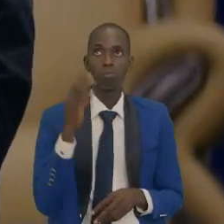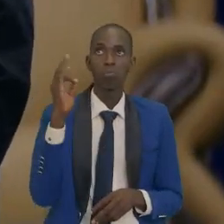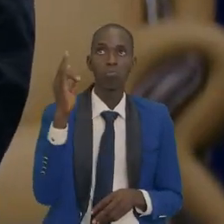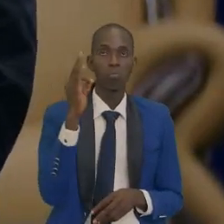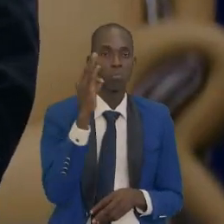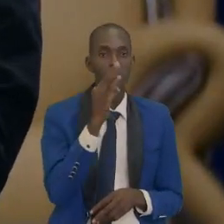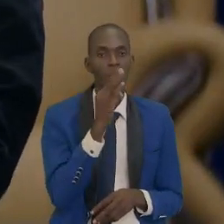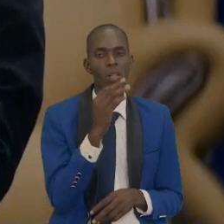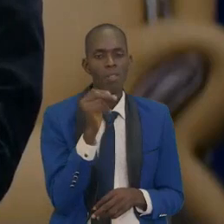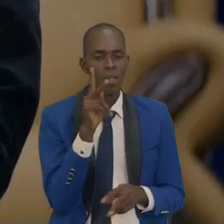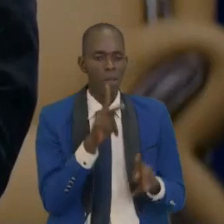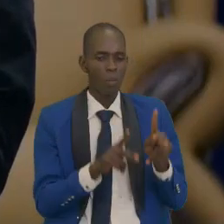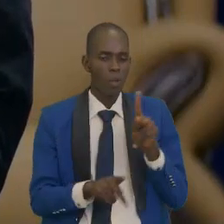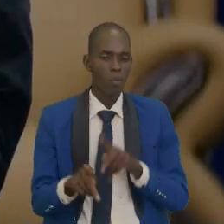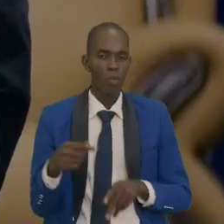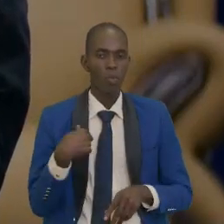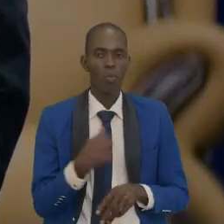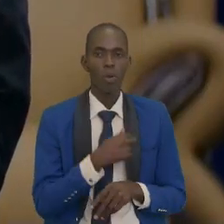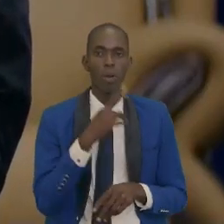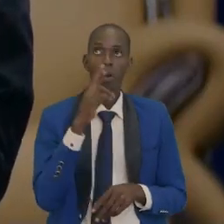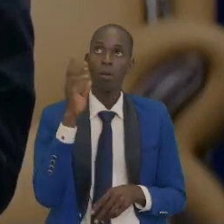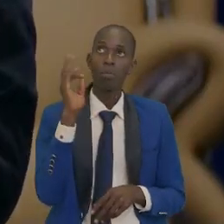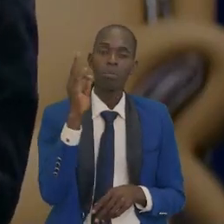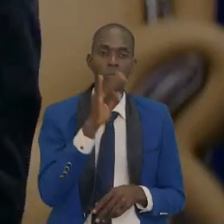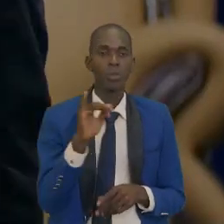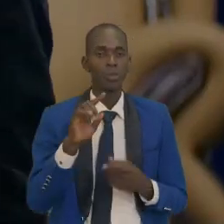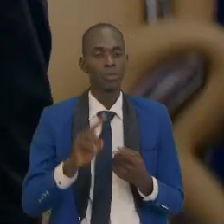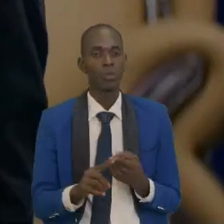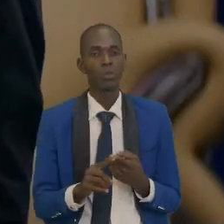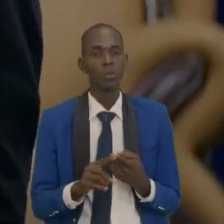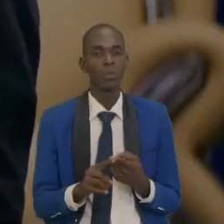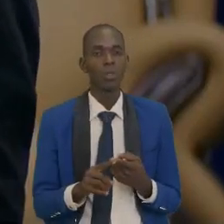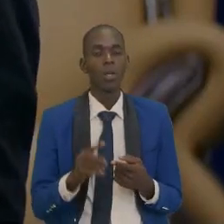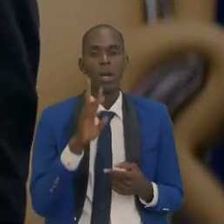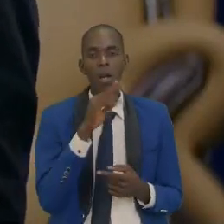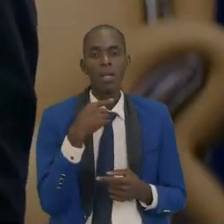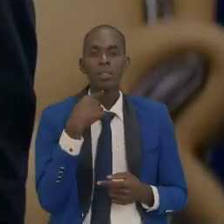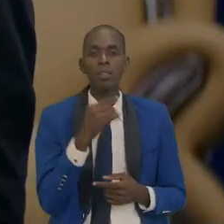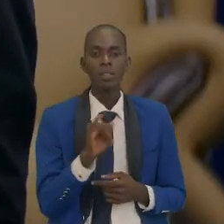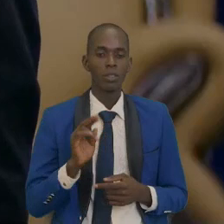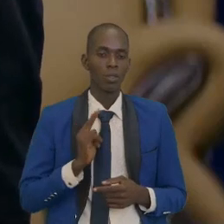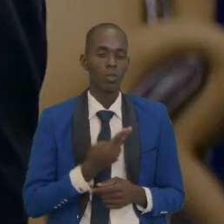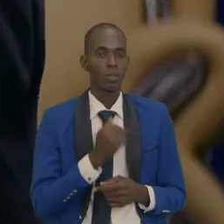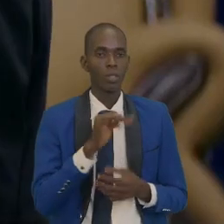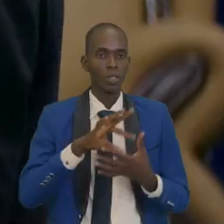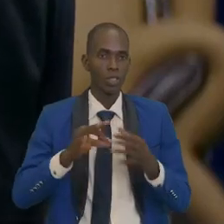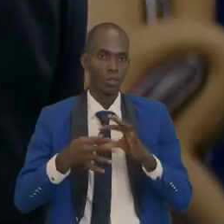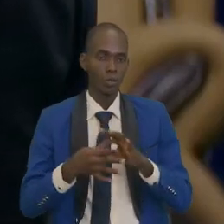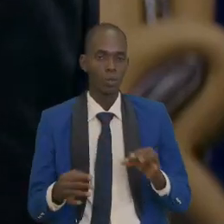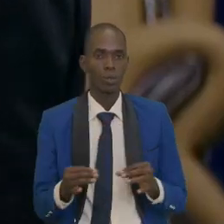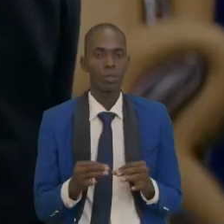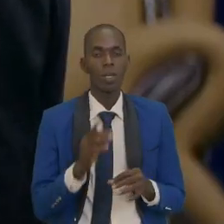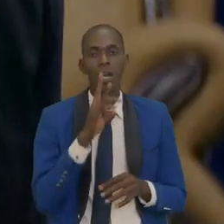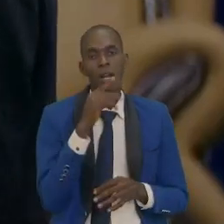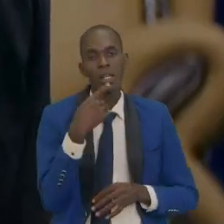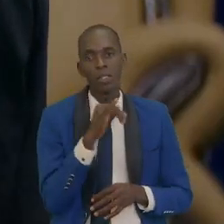the people were ministering to you they're telling us a story they are saying